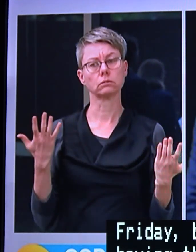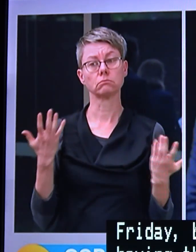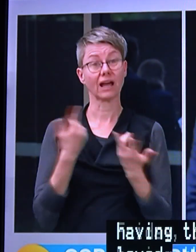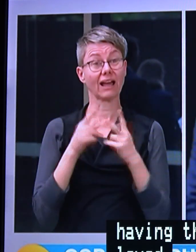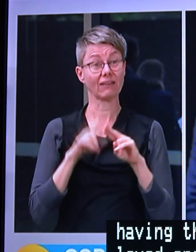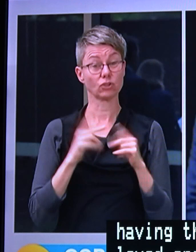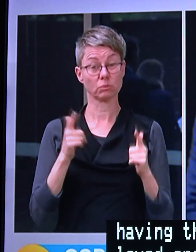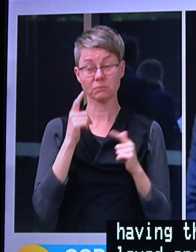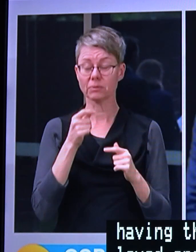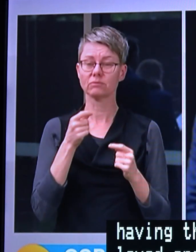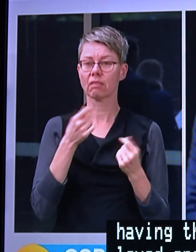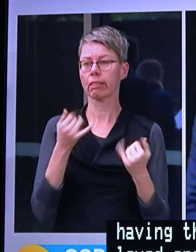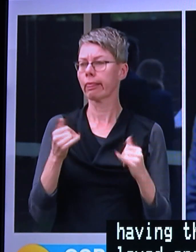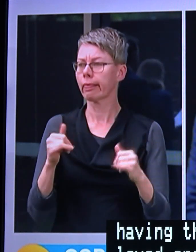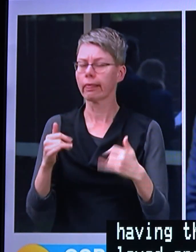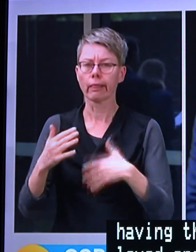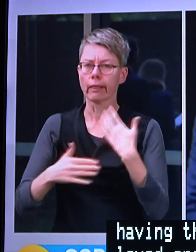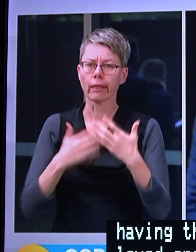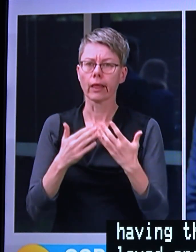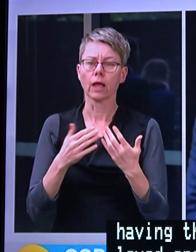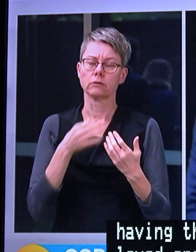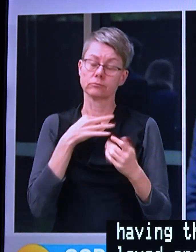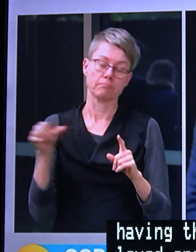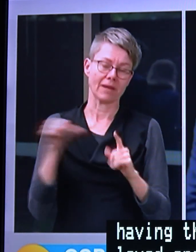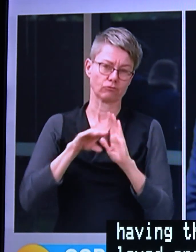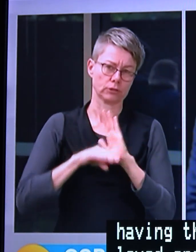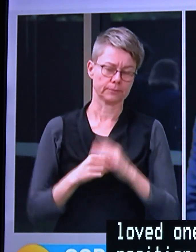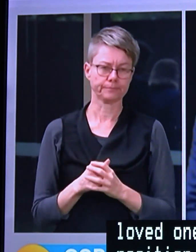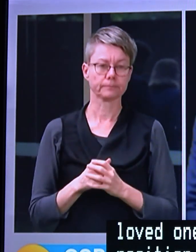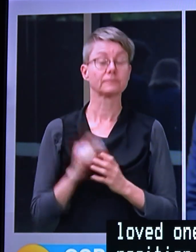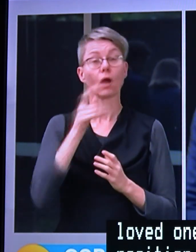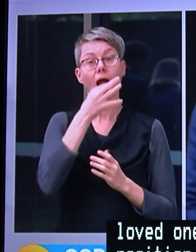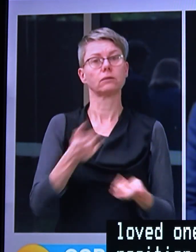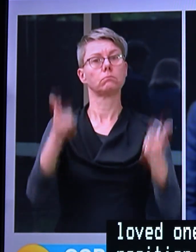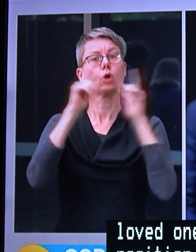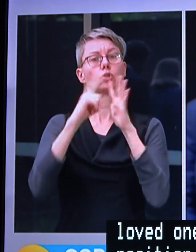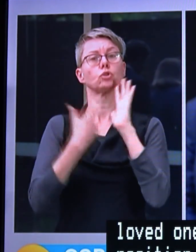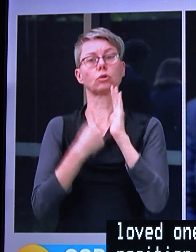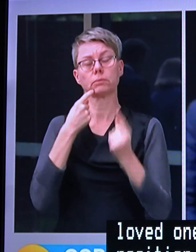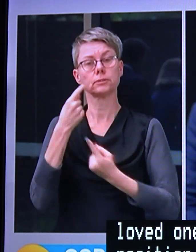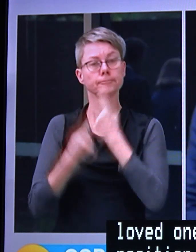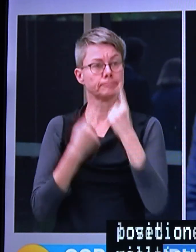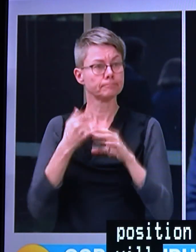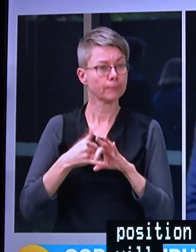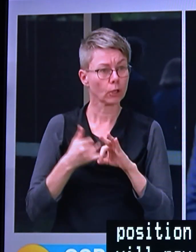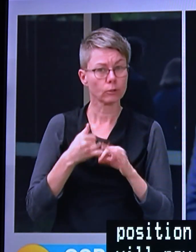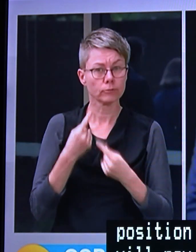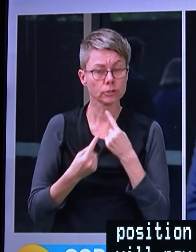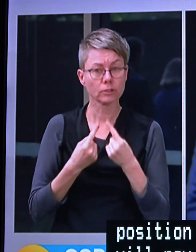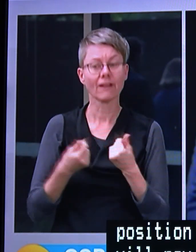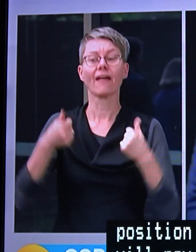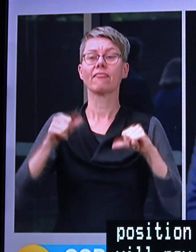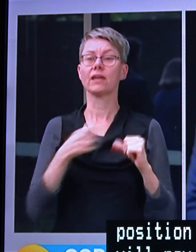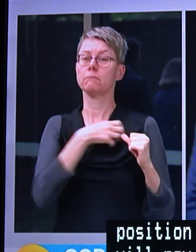many people don't do the right thing. I'll now ask Dr. Chant to give her updated medical report. Then I'll ask